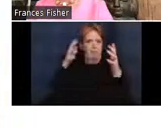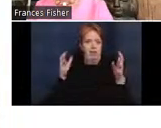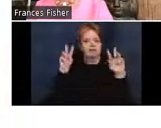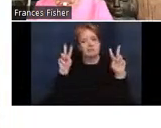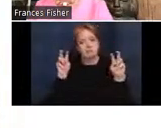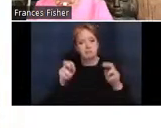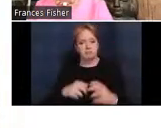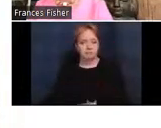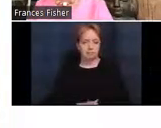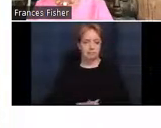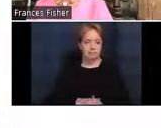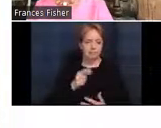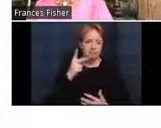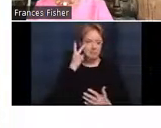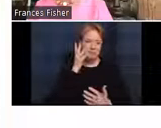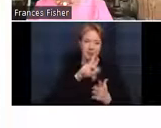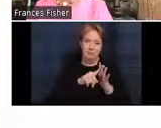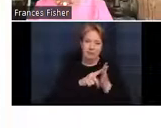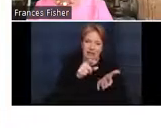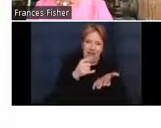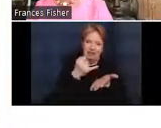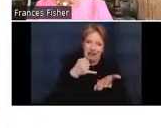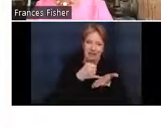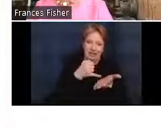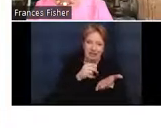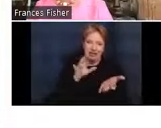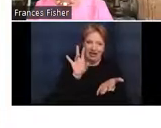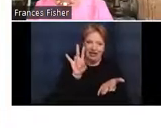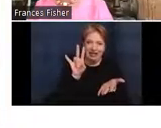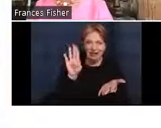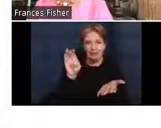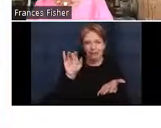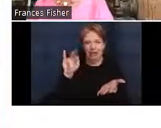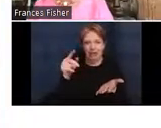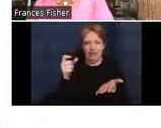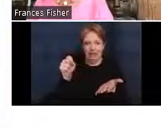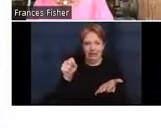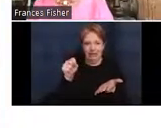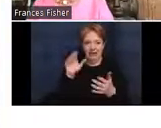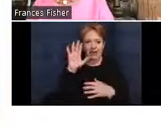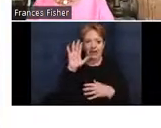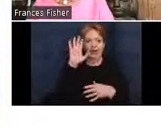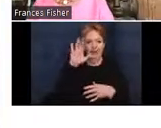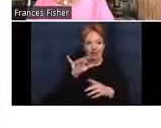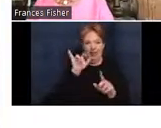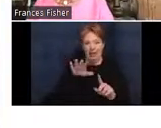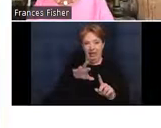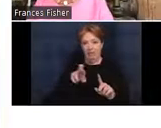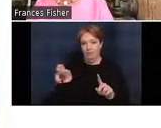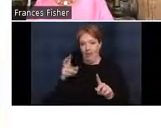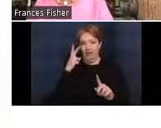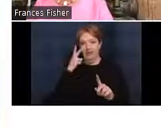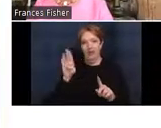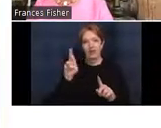of early sketches of seven beings, and then down on the right-hand side is Bryce Canyon. So you can very